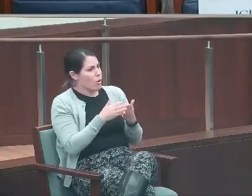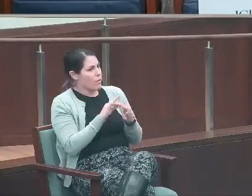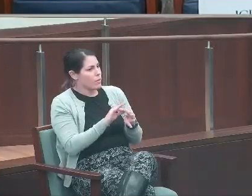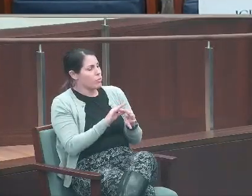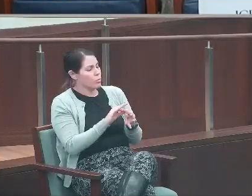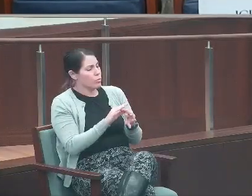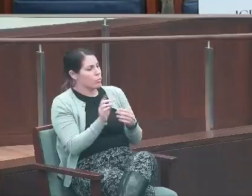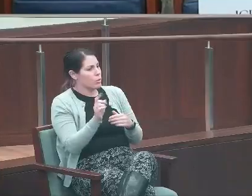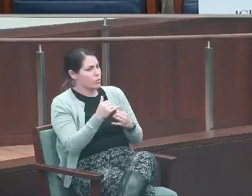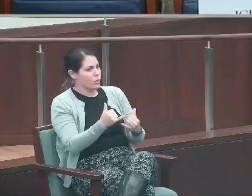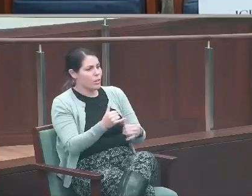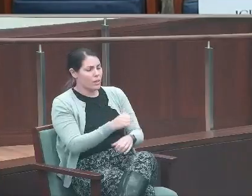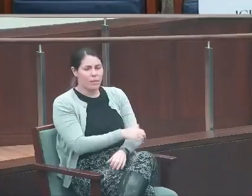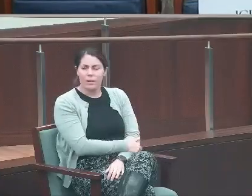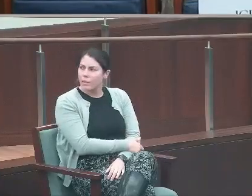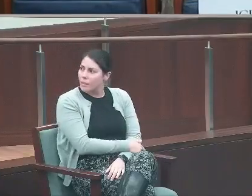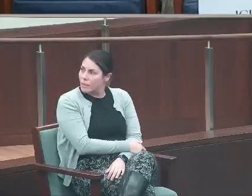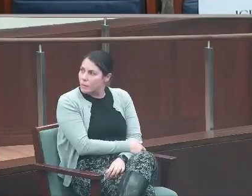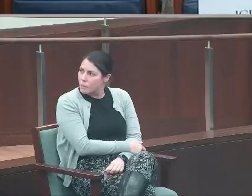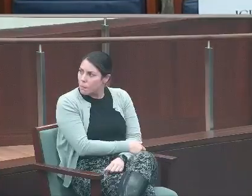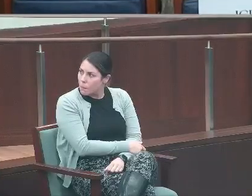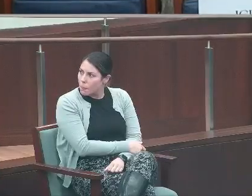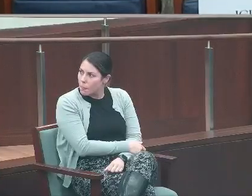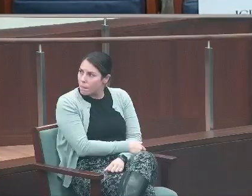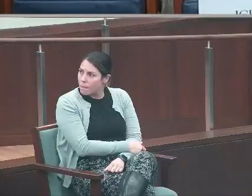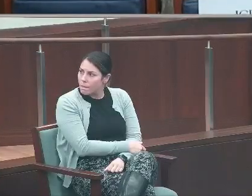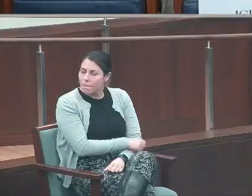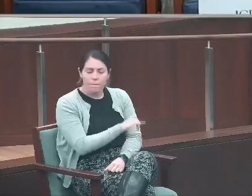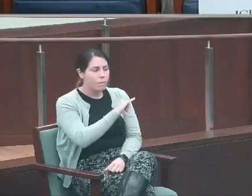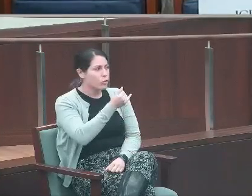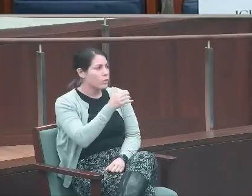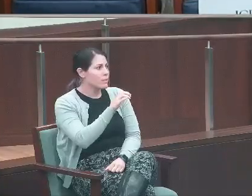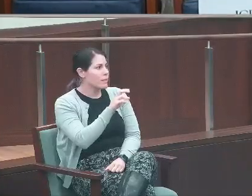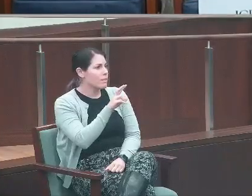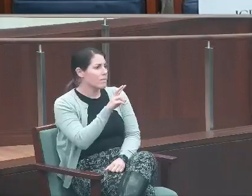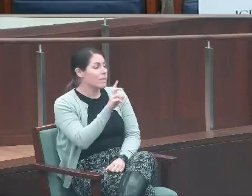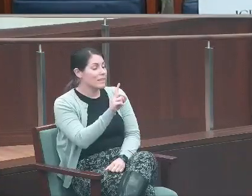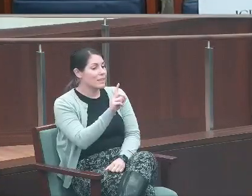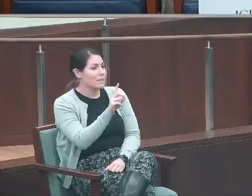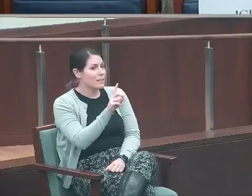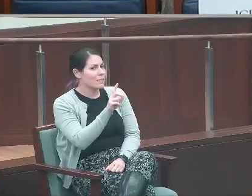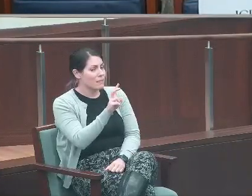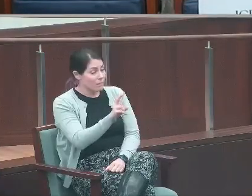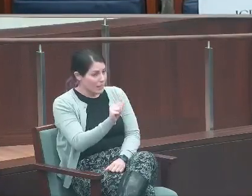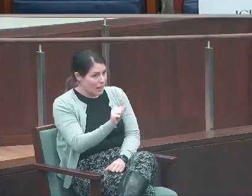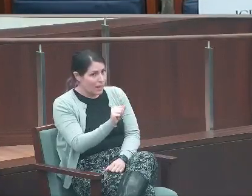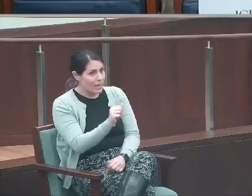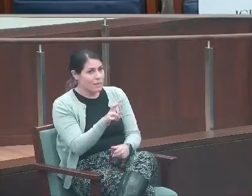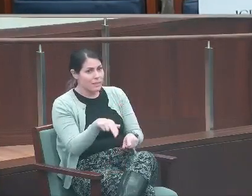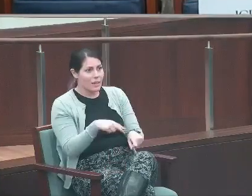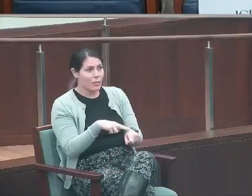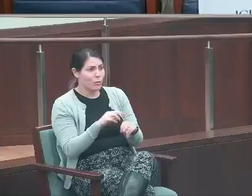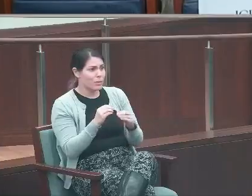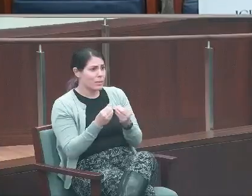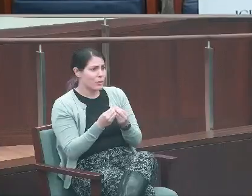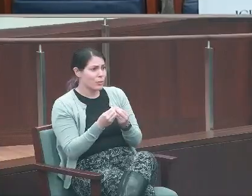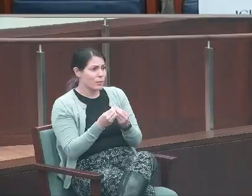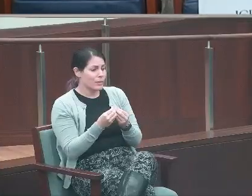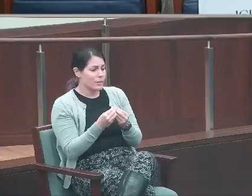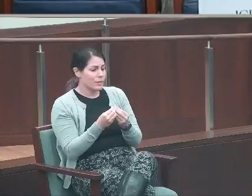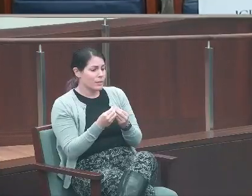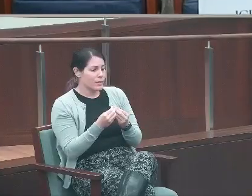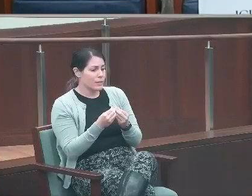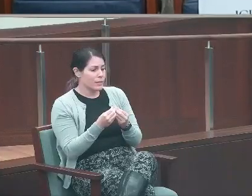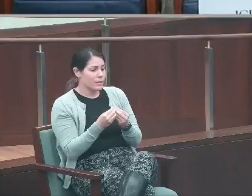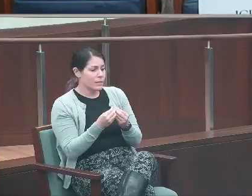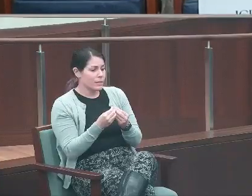Well, it's such a pleasure to be here. JCPA is a national partner to JCRCs around the country, and it's a particular pleasure to work with Ron and the JCRC team